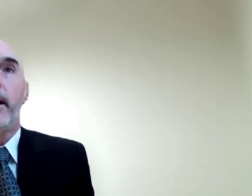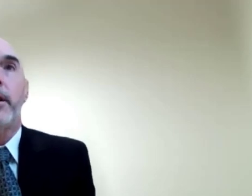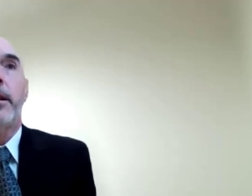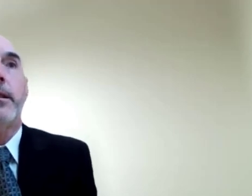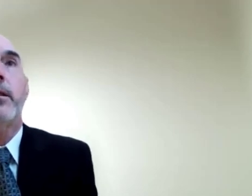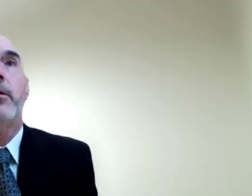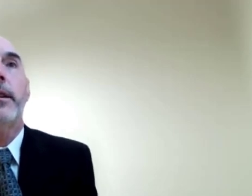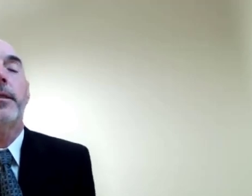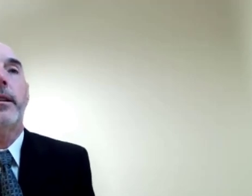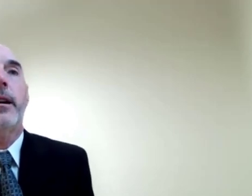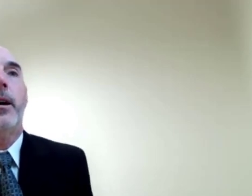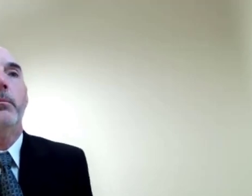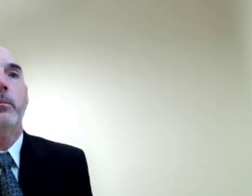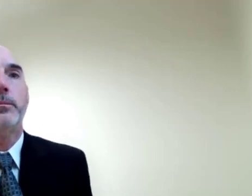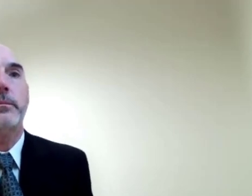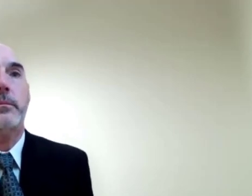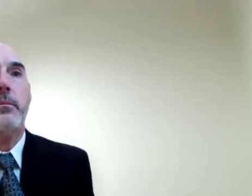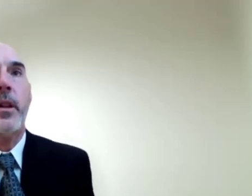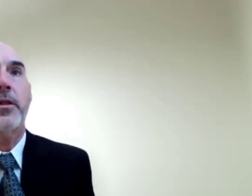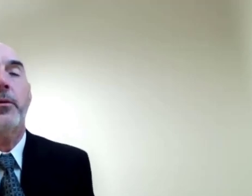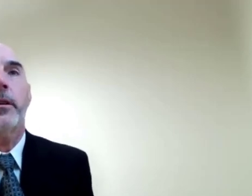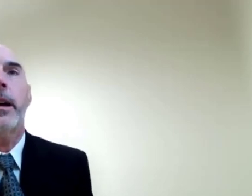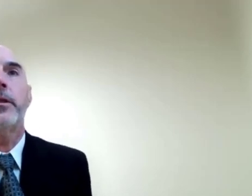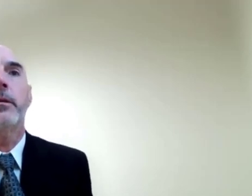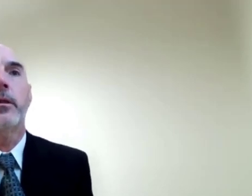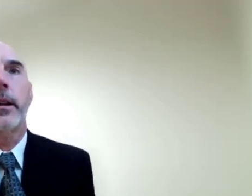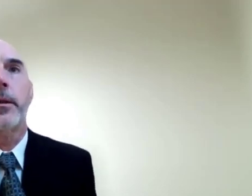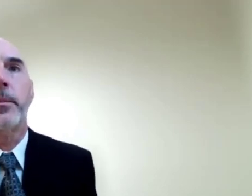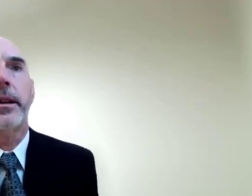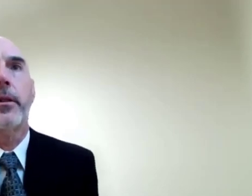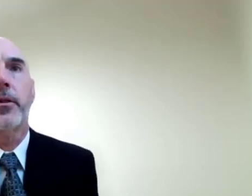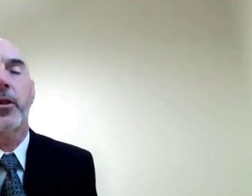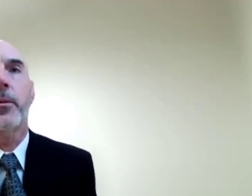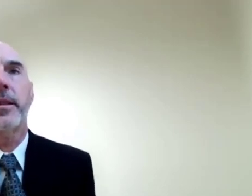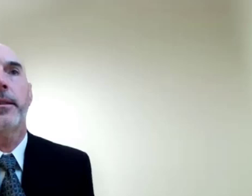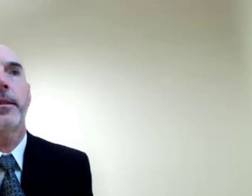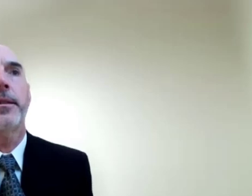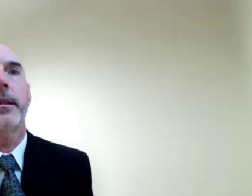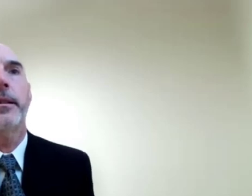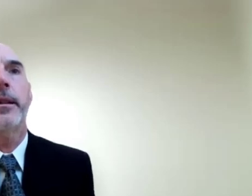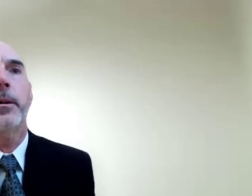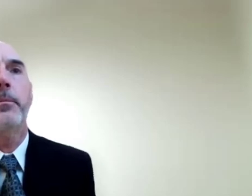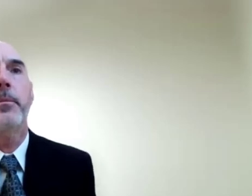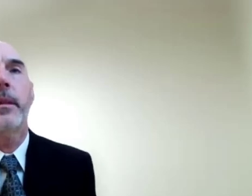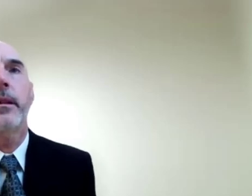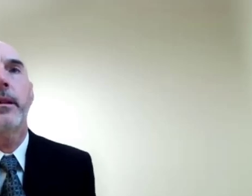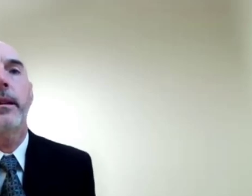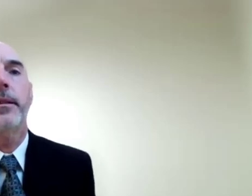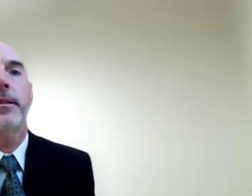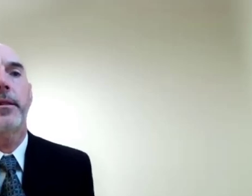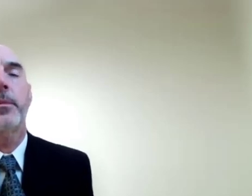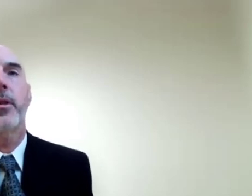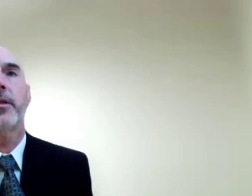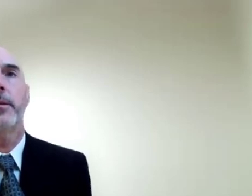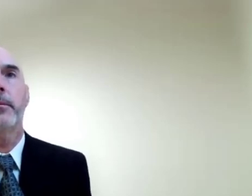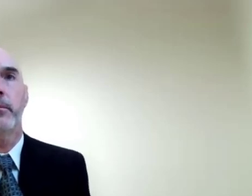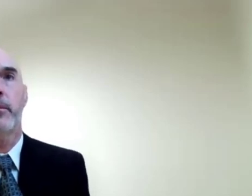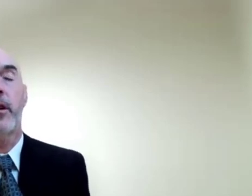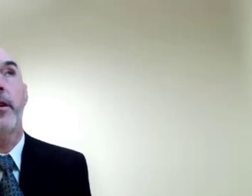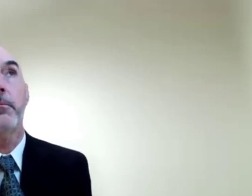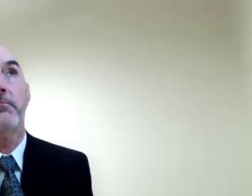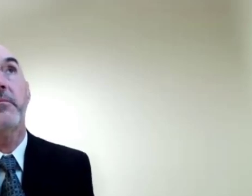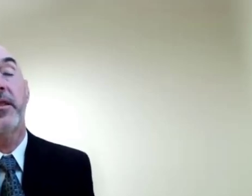Yeah, I agree, Riz. So you really have to look at the particular circumstances and is the